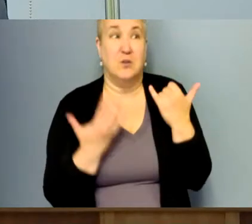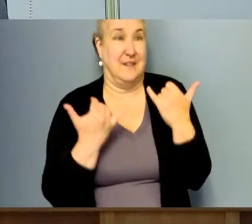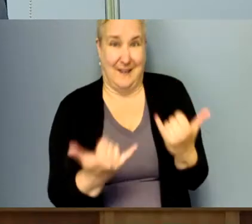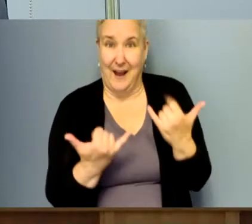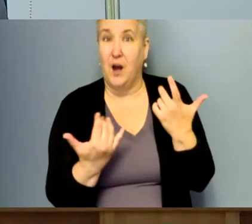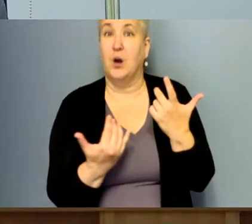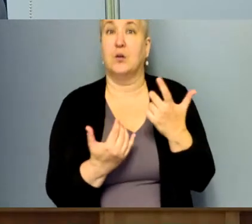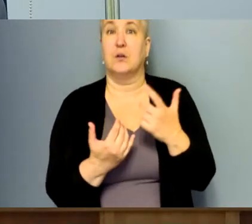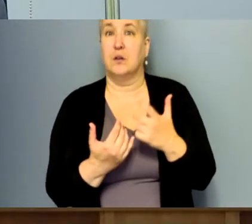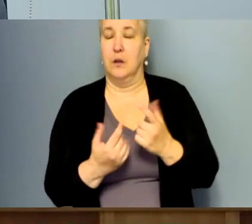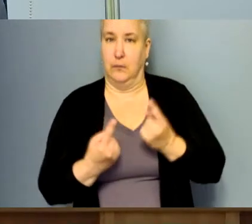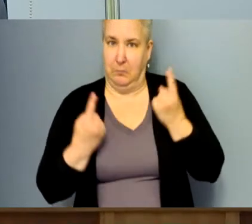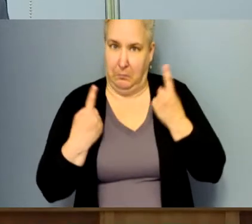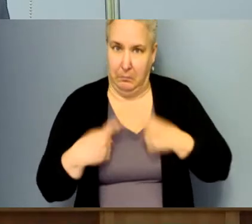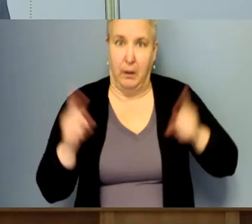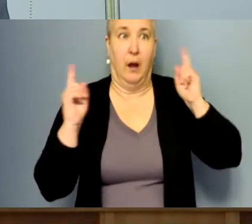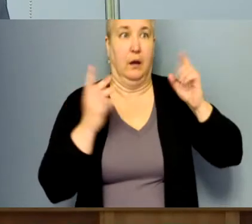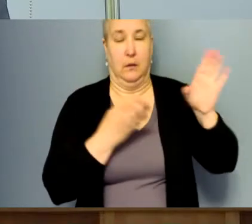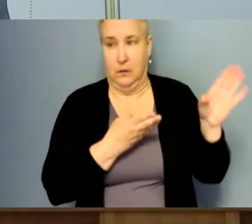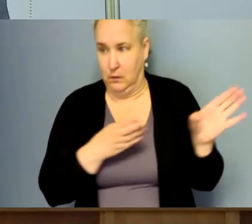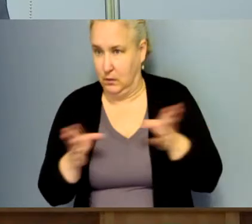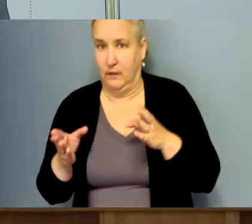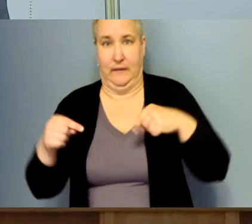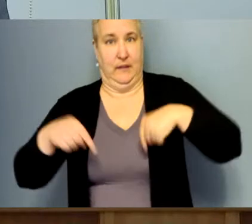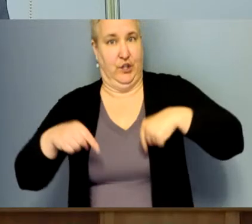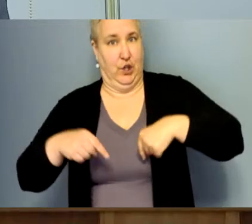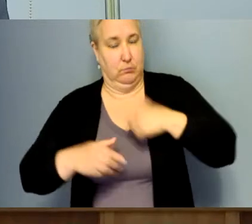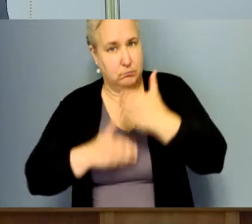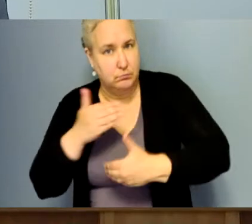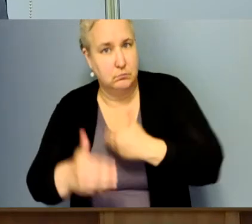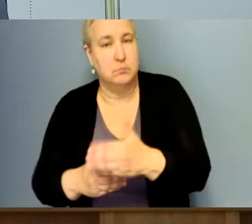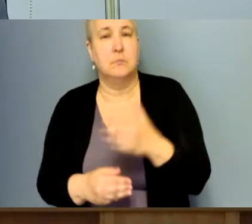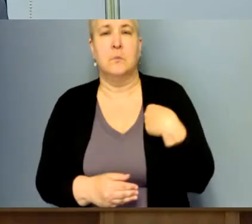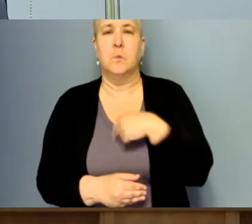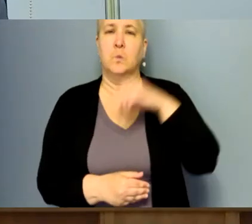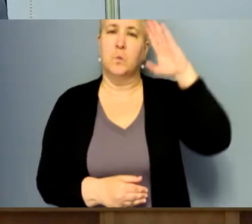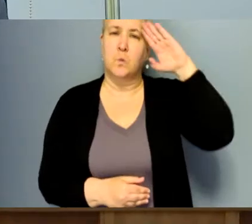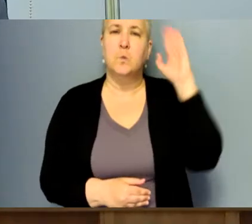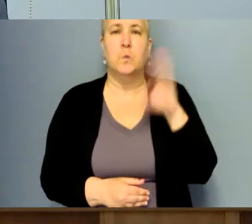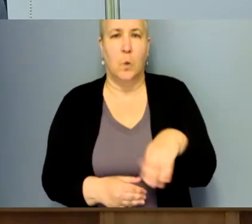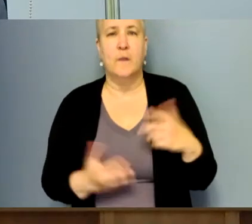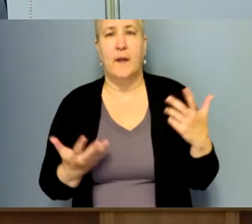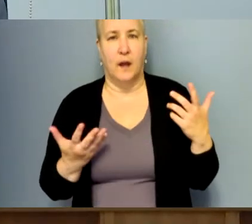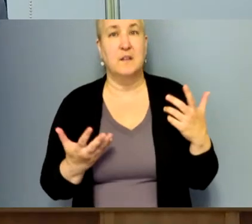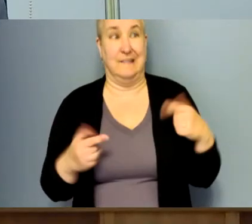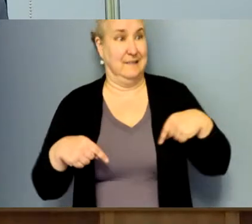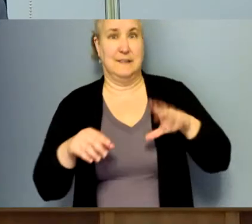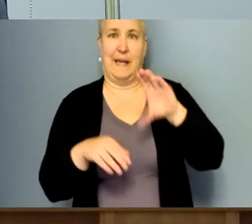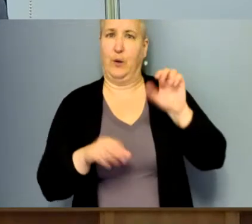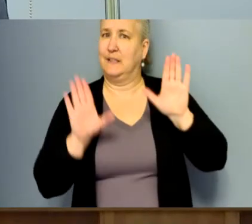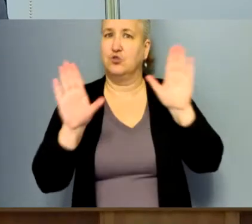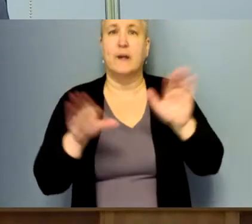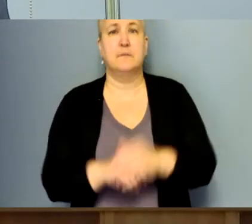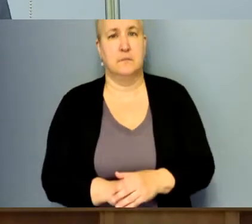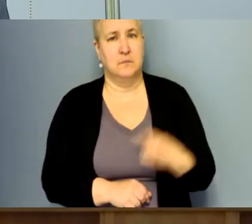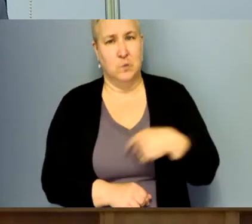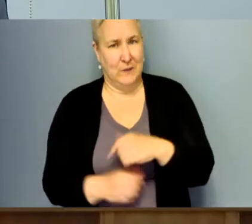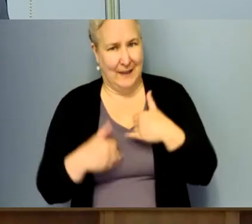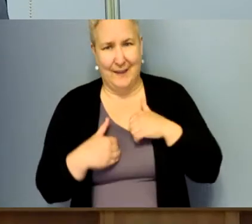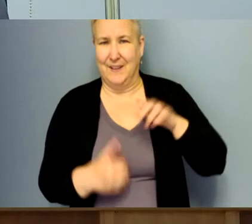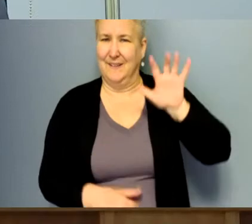we're finally moving into this. And we know this is a great county. We know we have 54